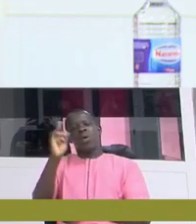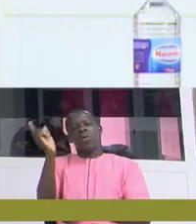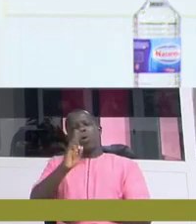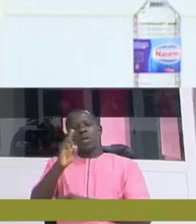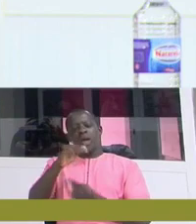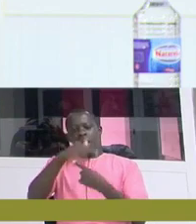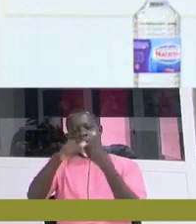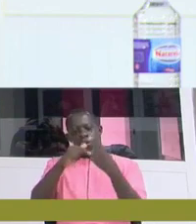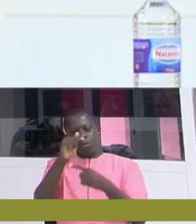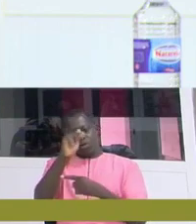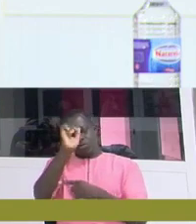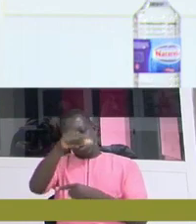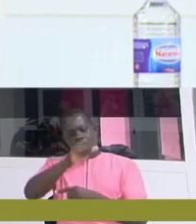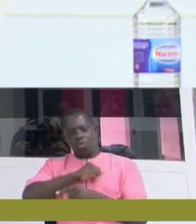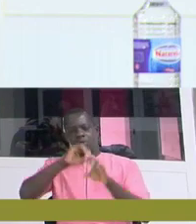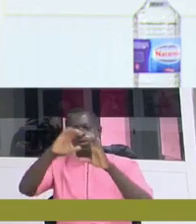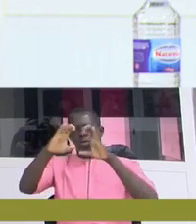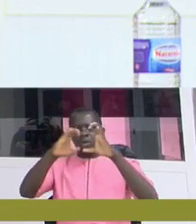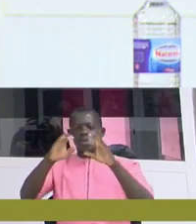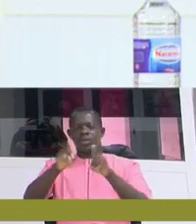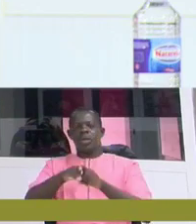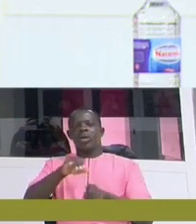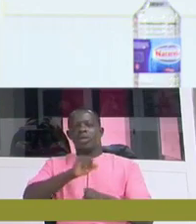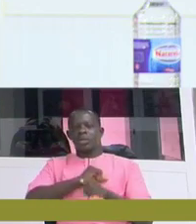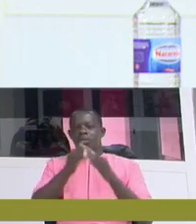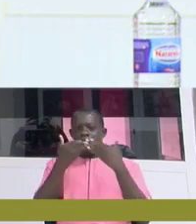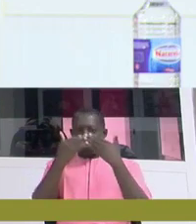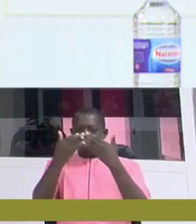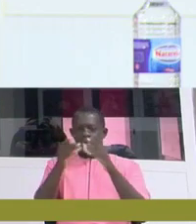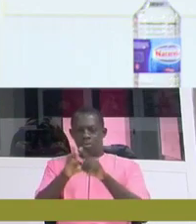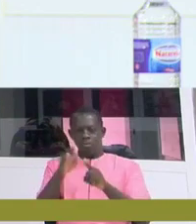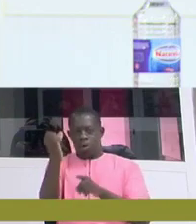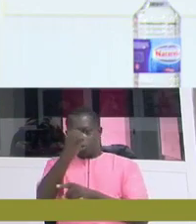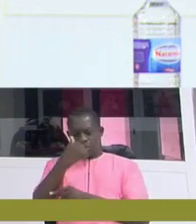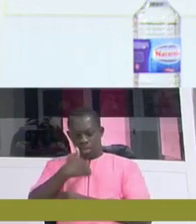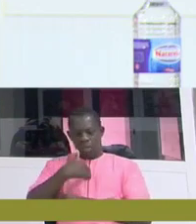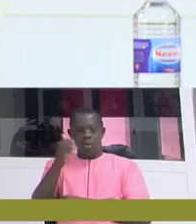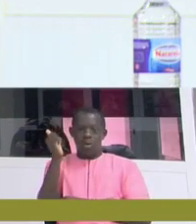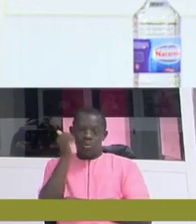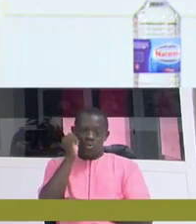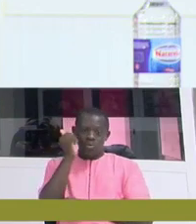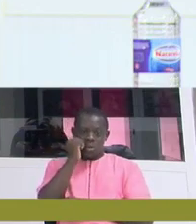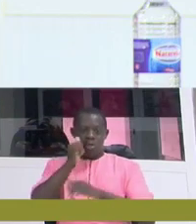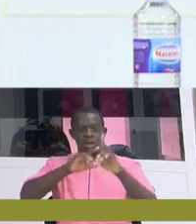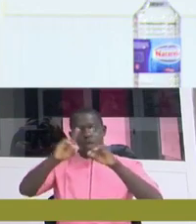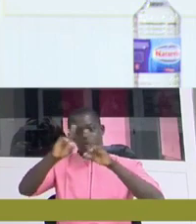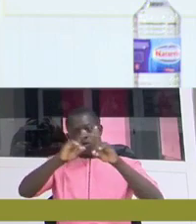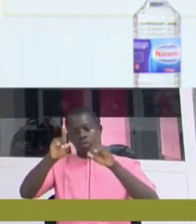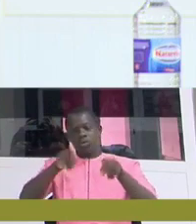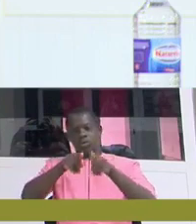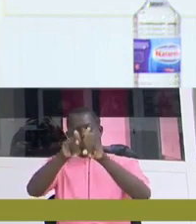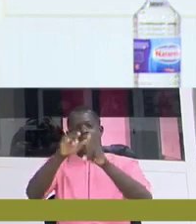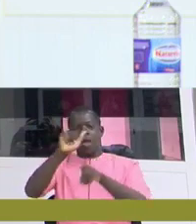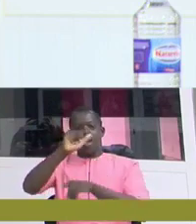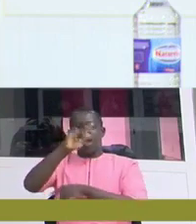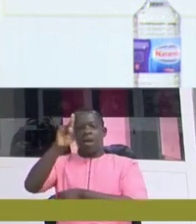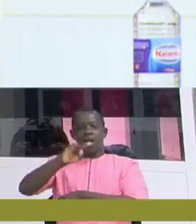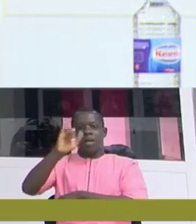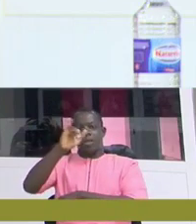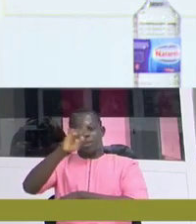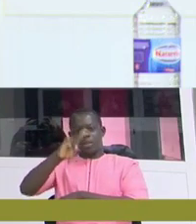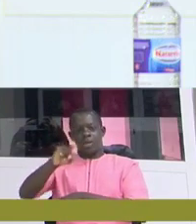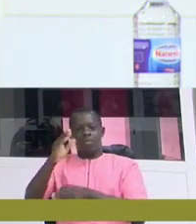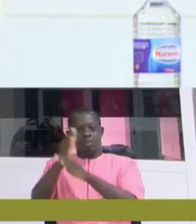your discussion?" Because I said, "Because I'm always when I'm discussing with Assis." Before we are done,